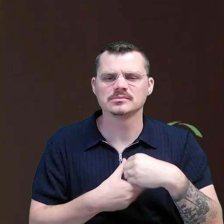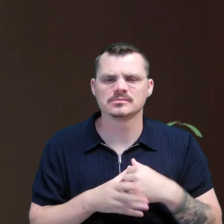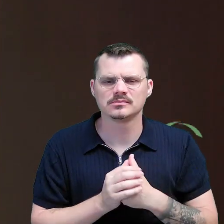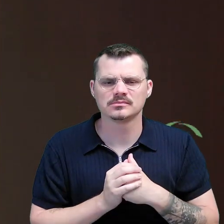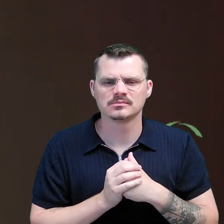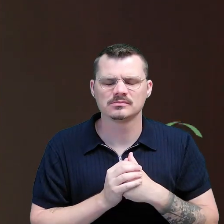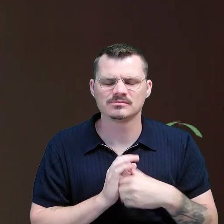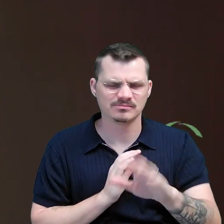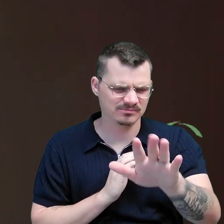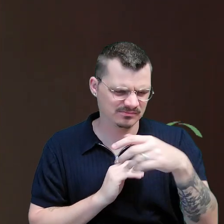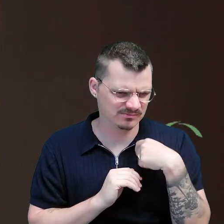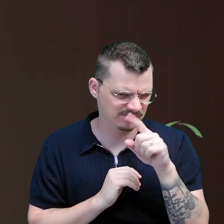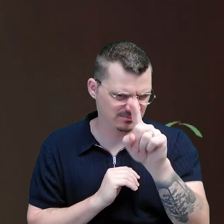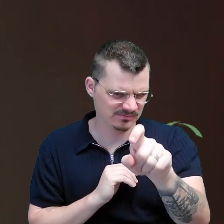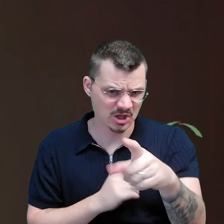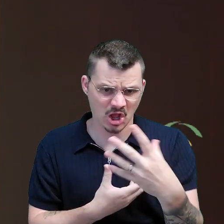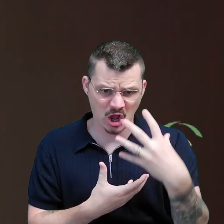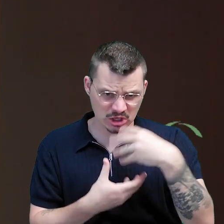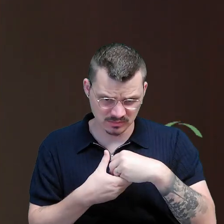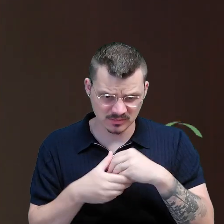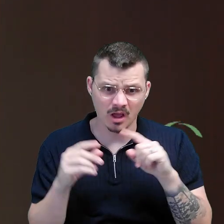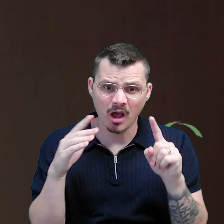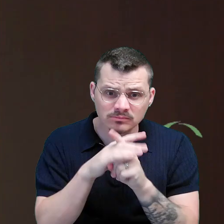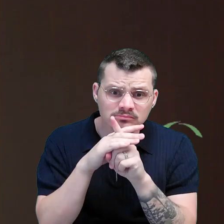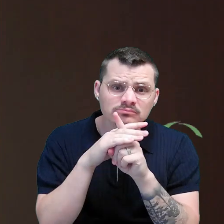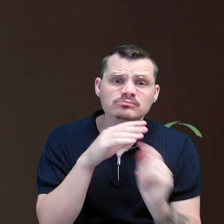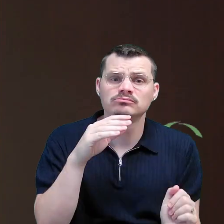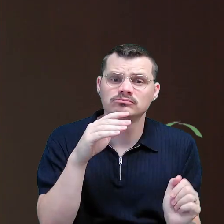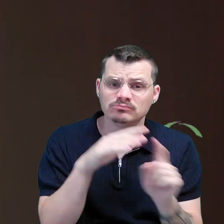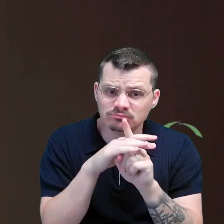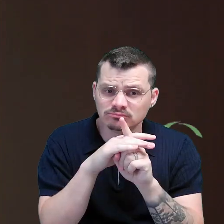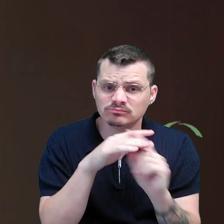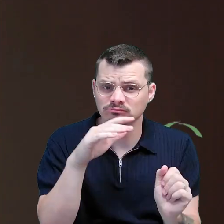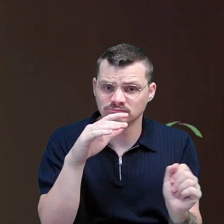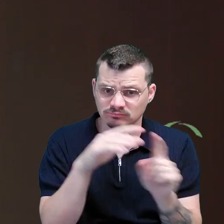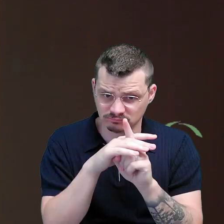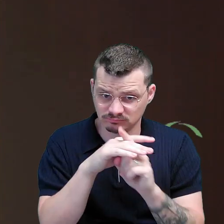Is autism an intermittent condition?